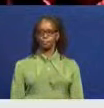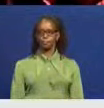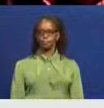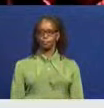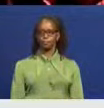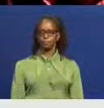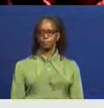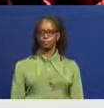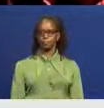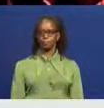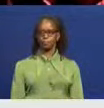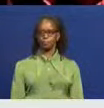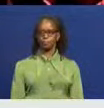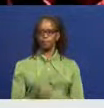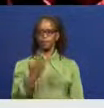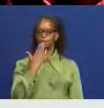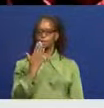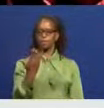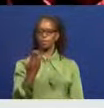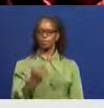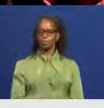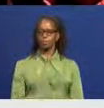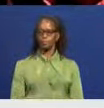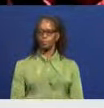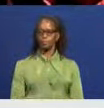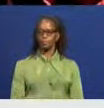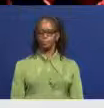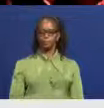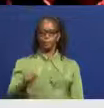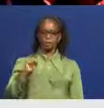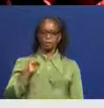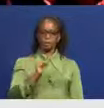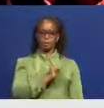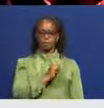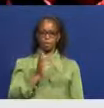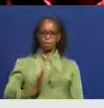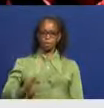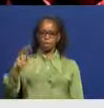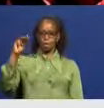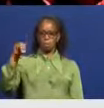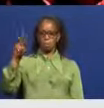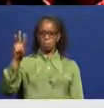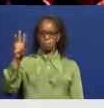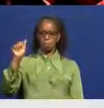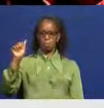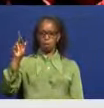Thank you, Senator Roba. Senator Mwaruma Jones Mwashusha.